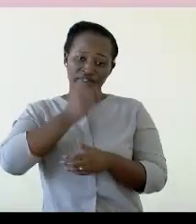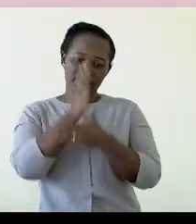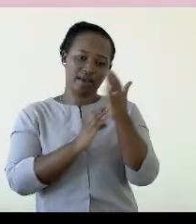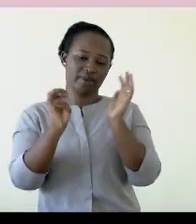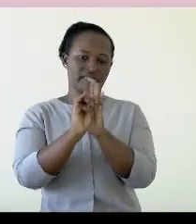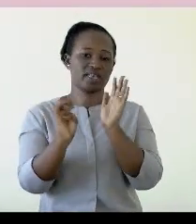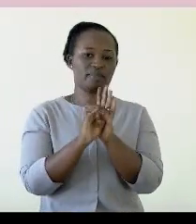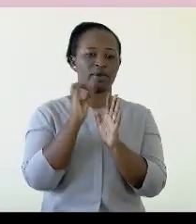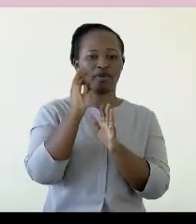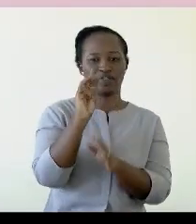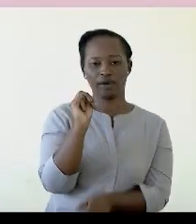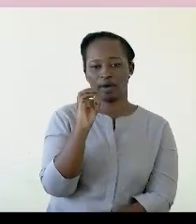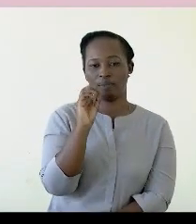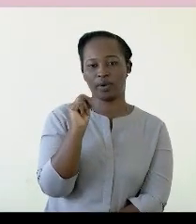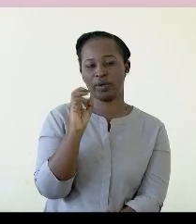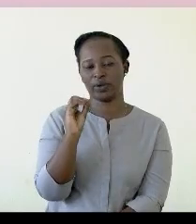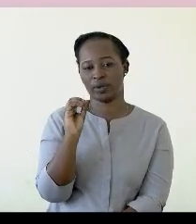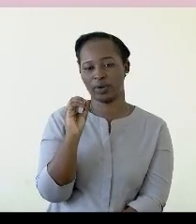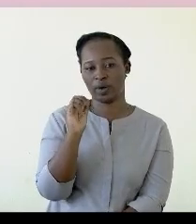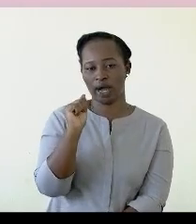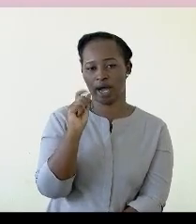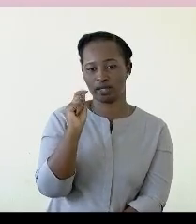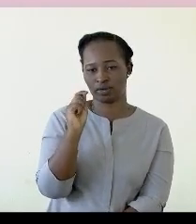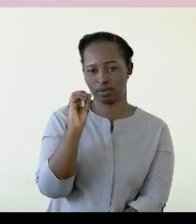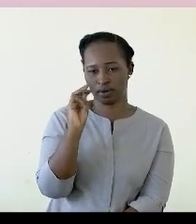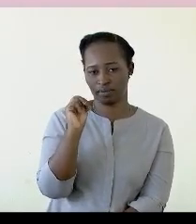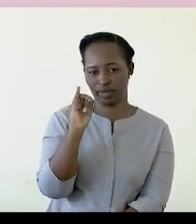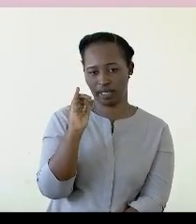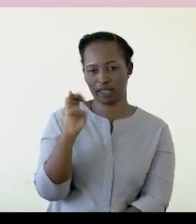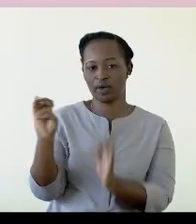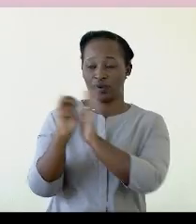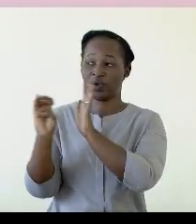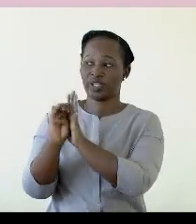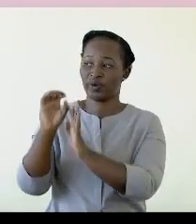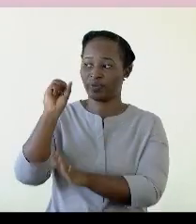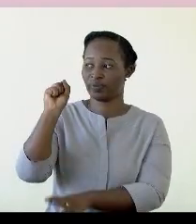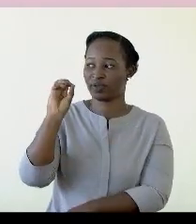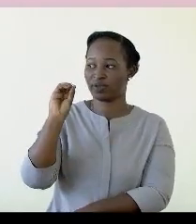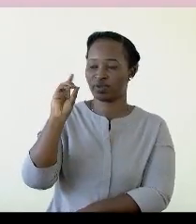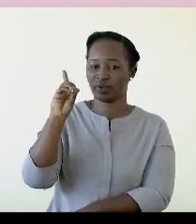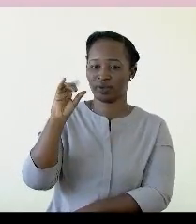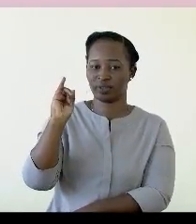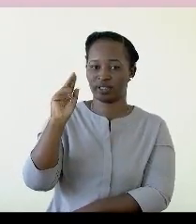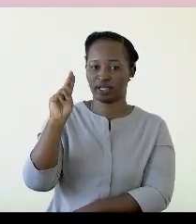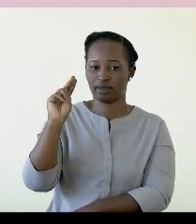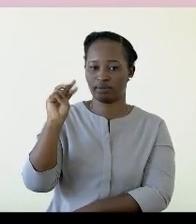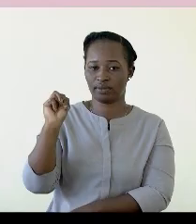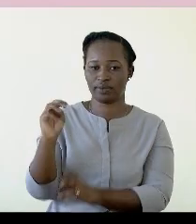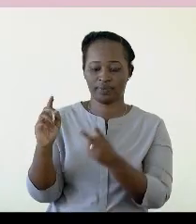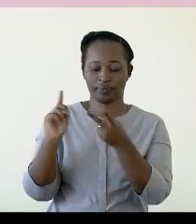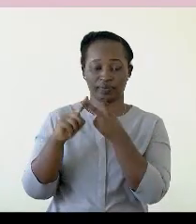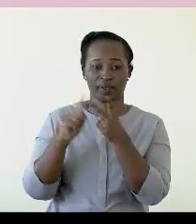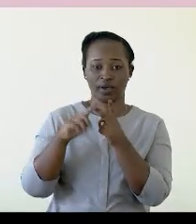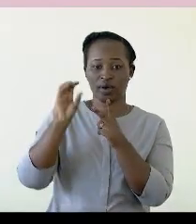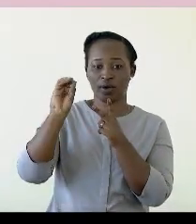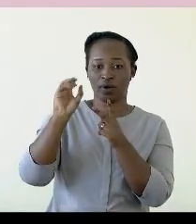monoatomic ions. Sodium 1 positive, and the name is sodium. We have oxygen 2 negative, and